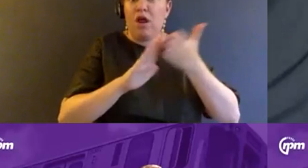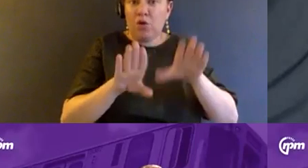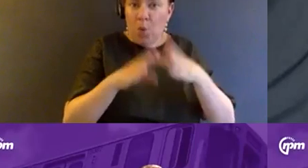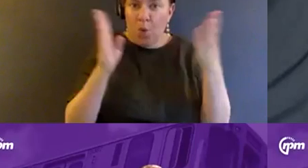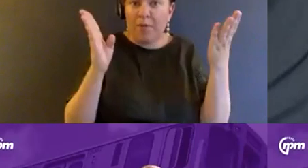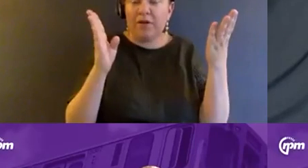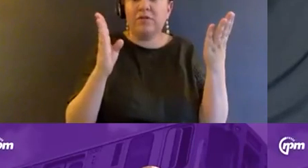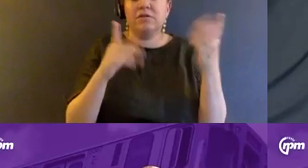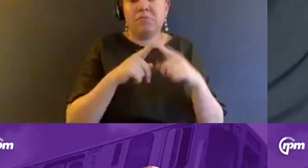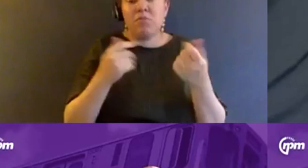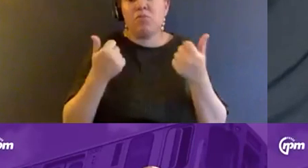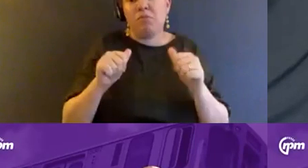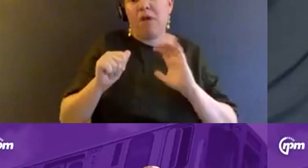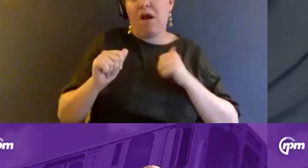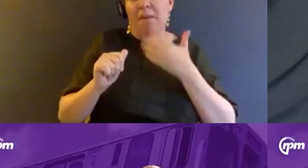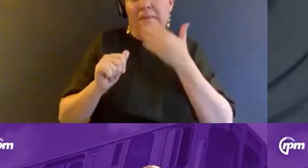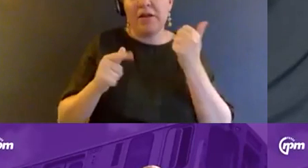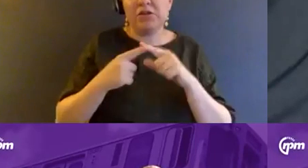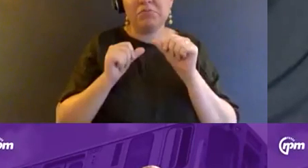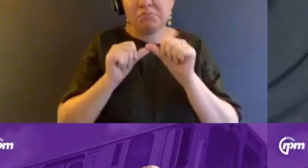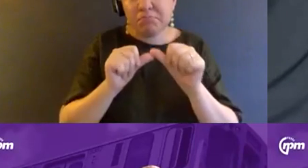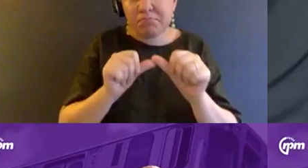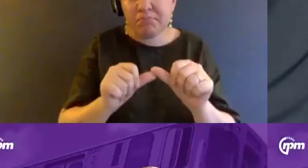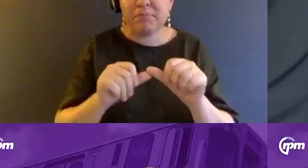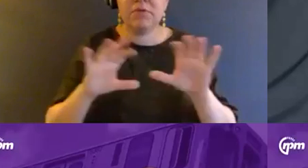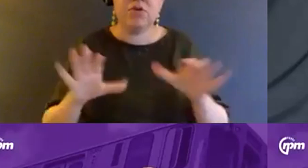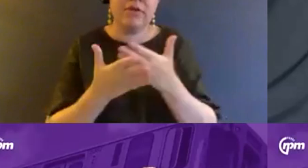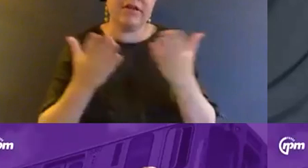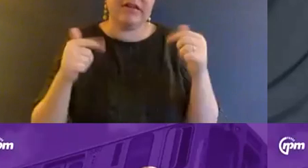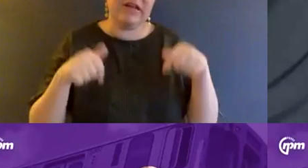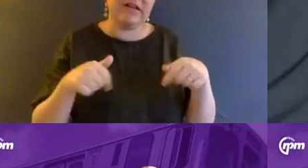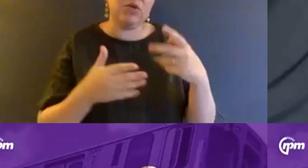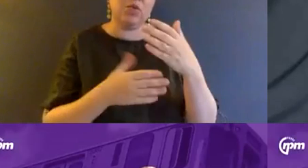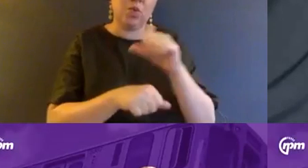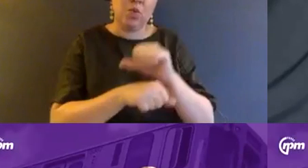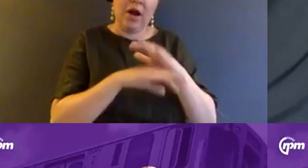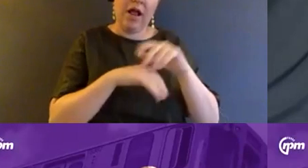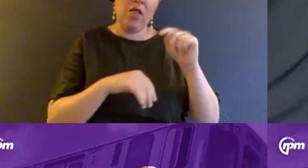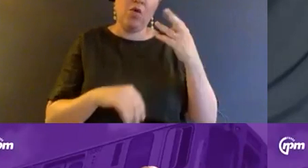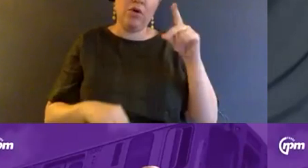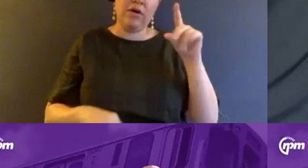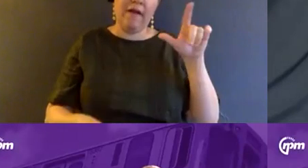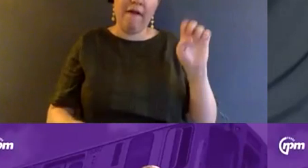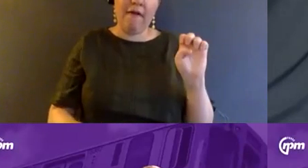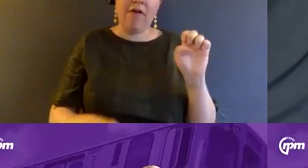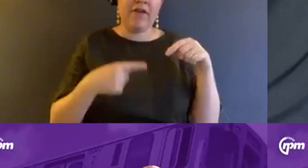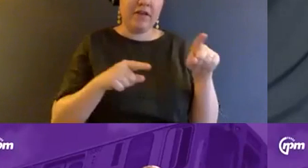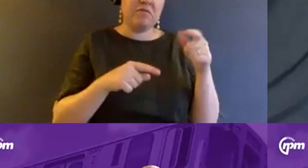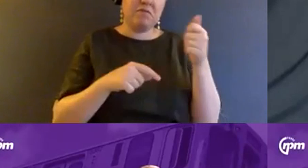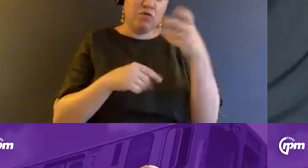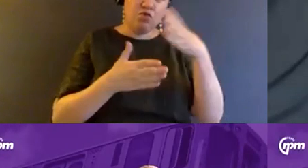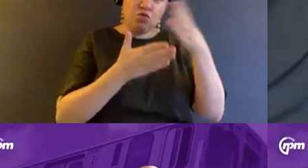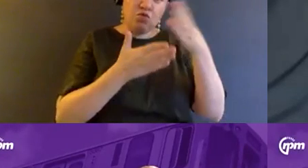doing our best to accelerate it where we can, doing stuff like this piece of work at Thorndale. Instead of over a bunch of weekends,